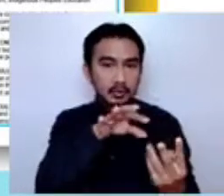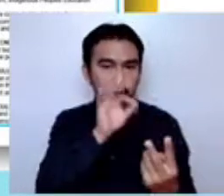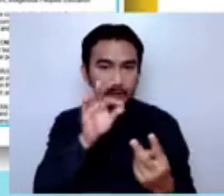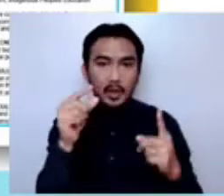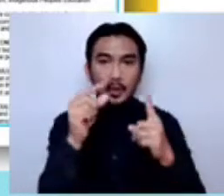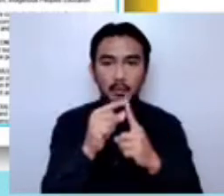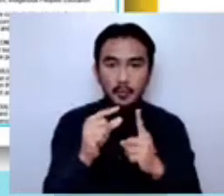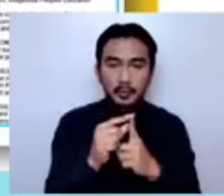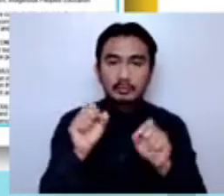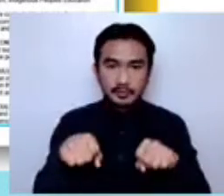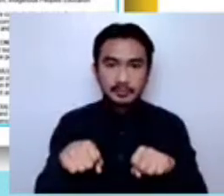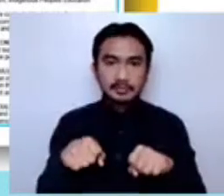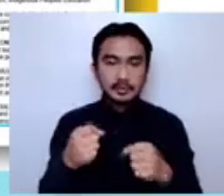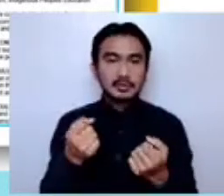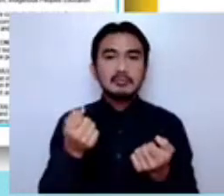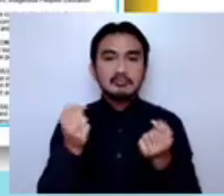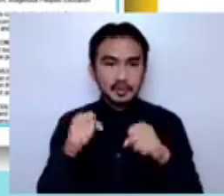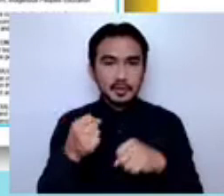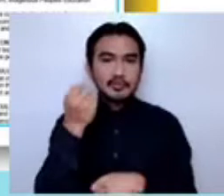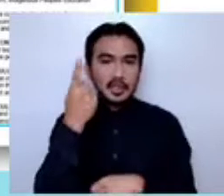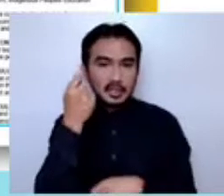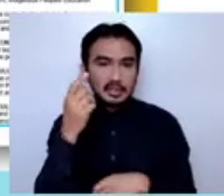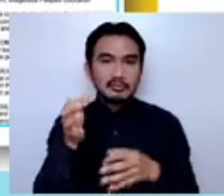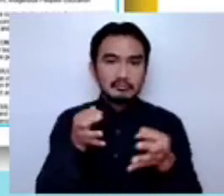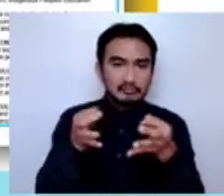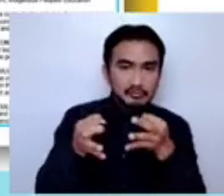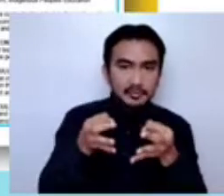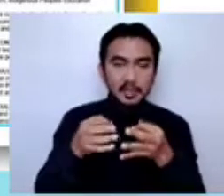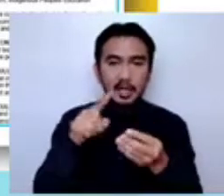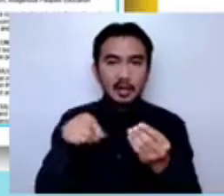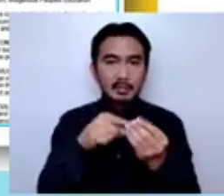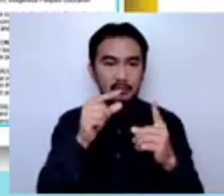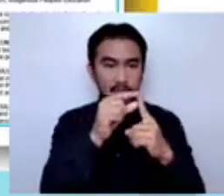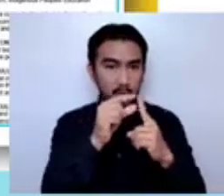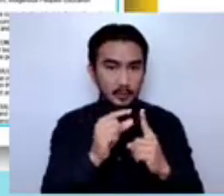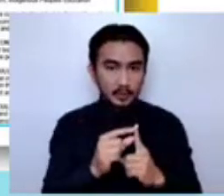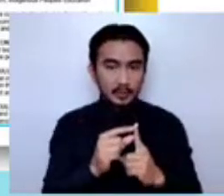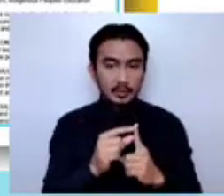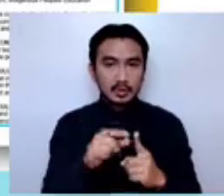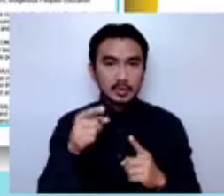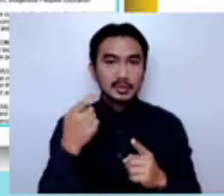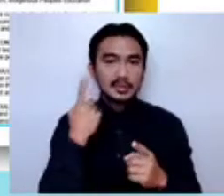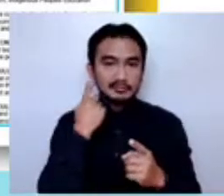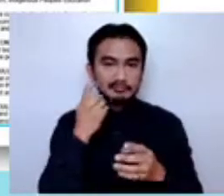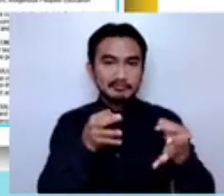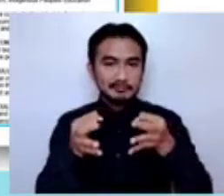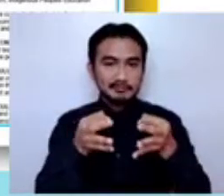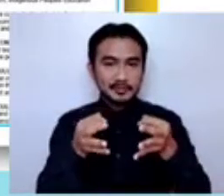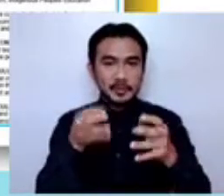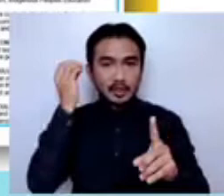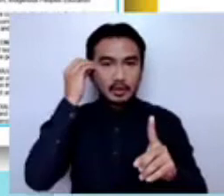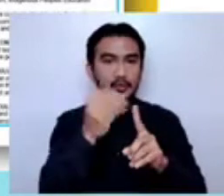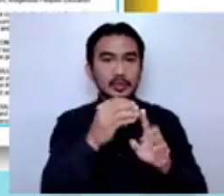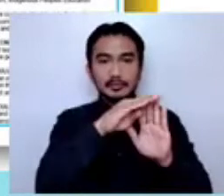further explain to you the terms that are mentioned in our indicators. So